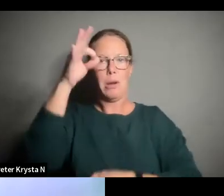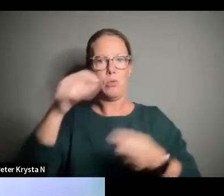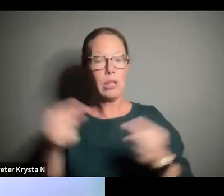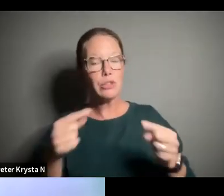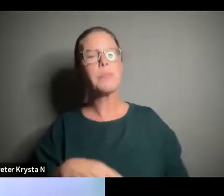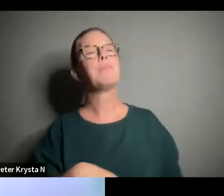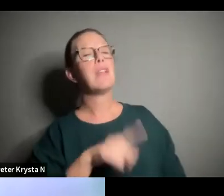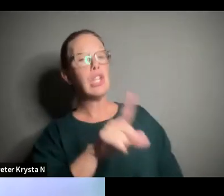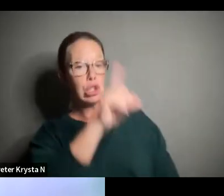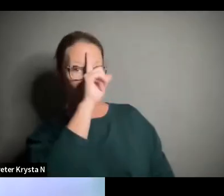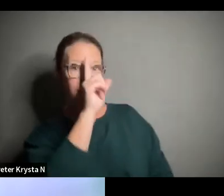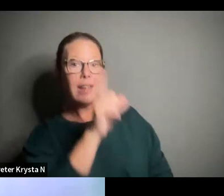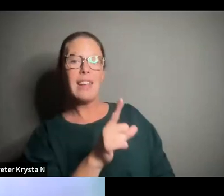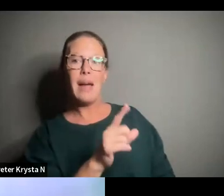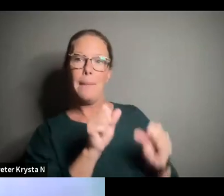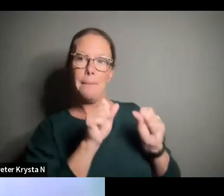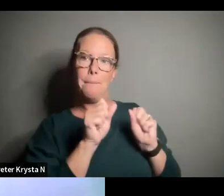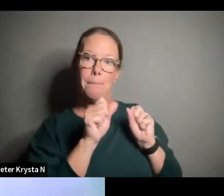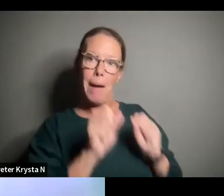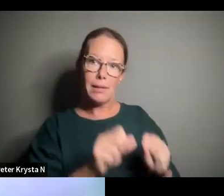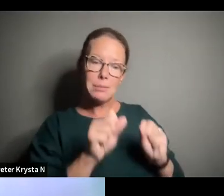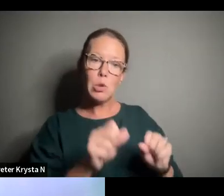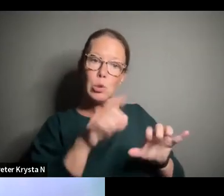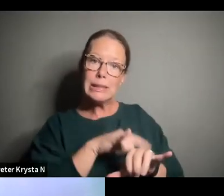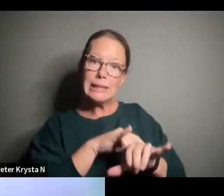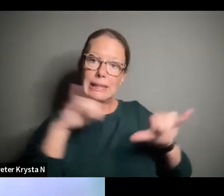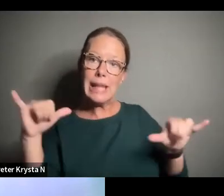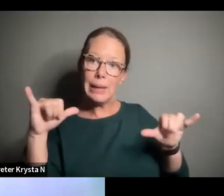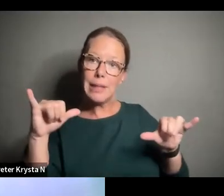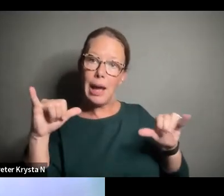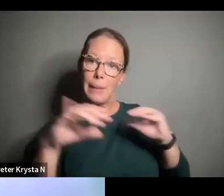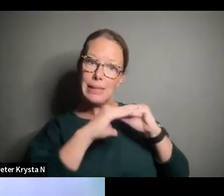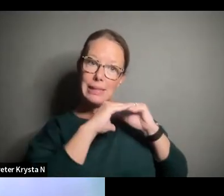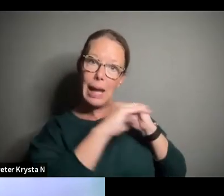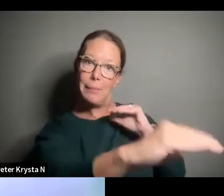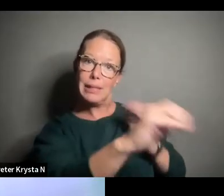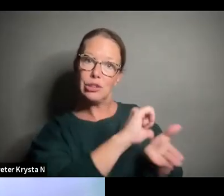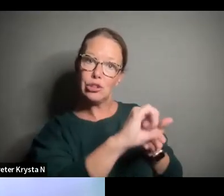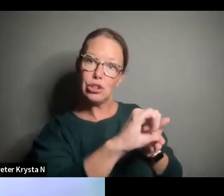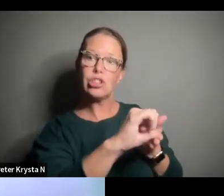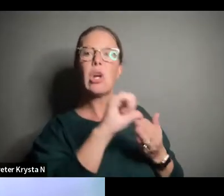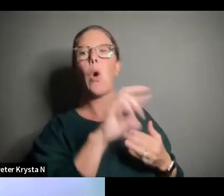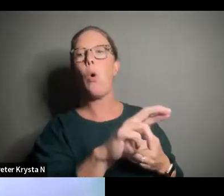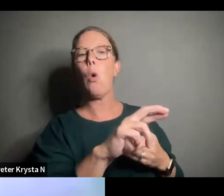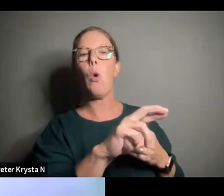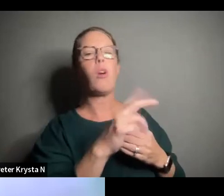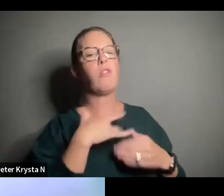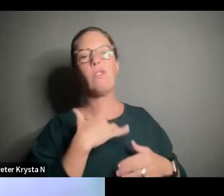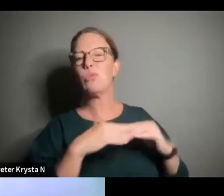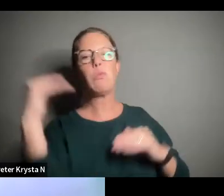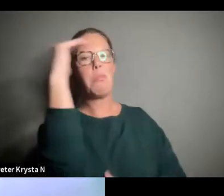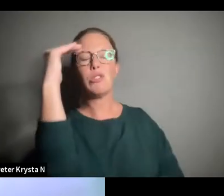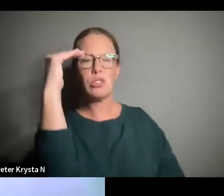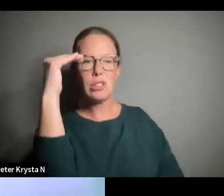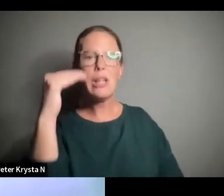be at some point in time possible to do it at the same time as a stabilization surgery, or would that just be too much at once?